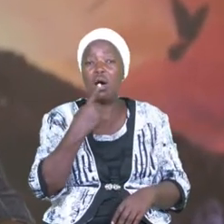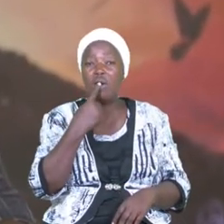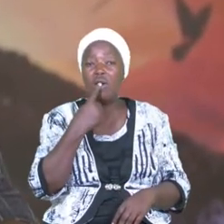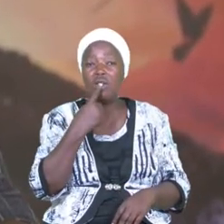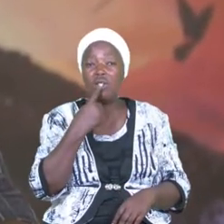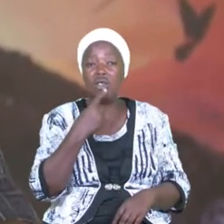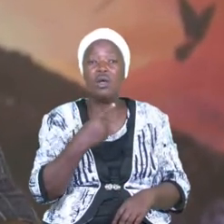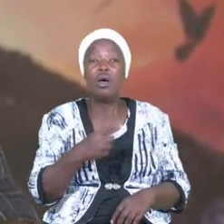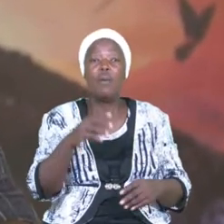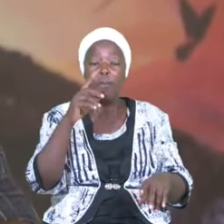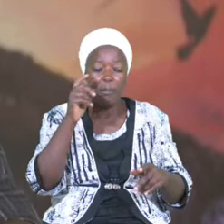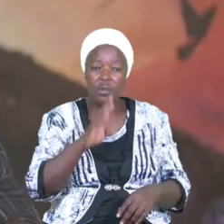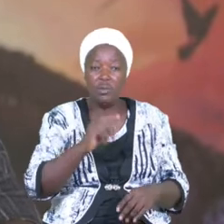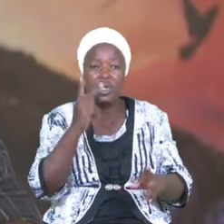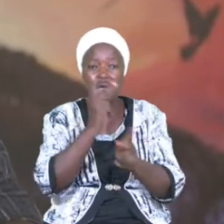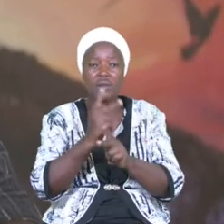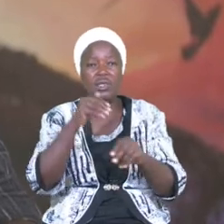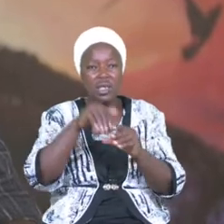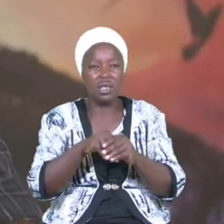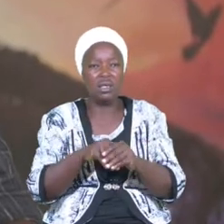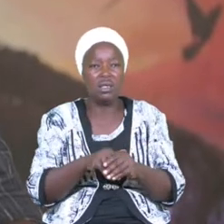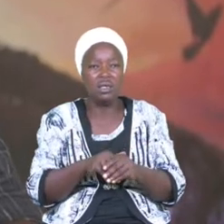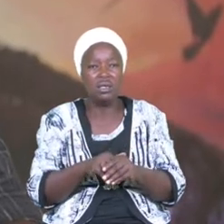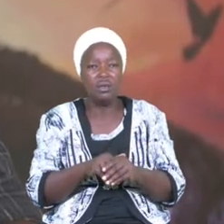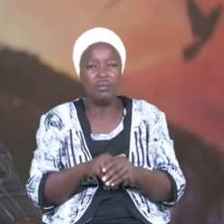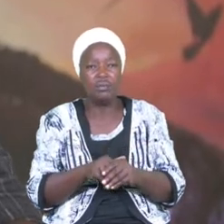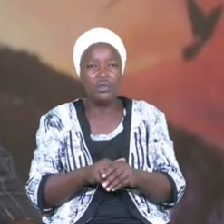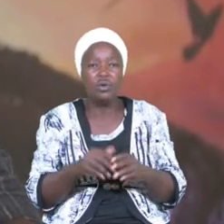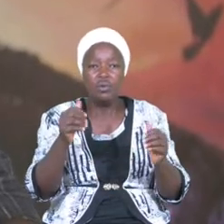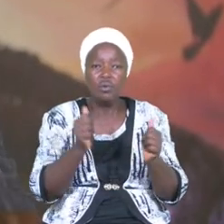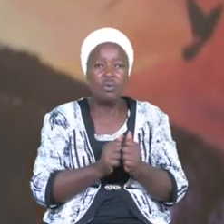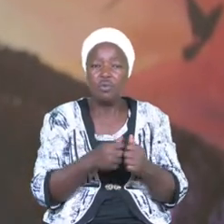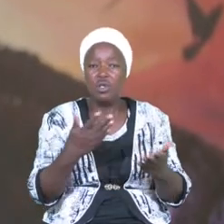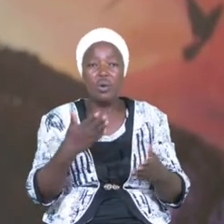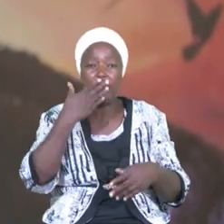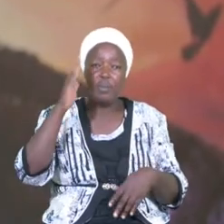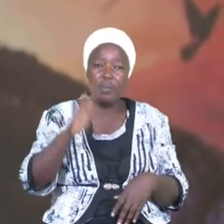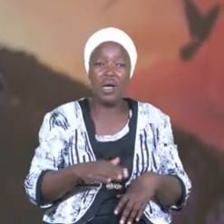held in with bit and bridle, lest they come